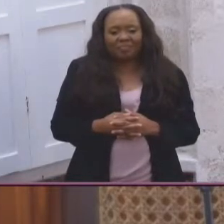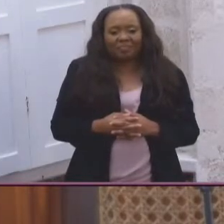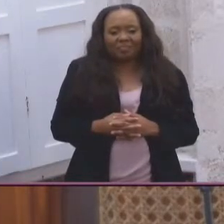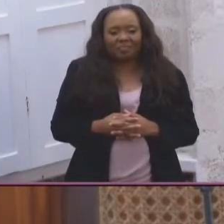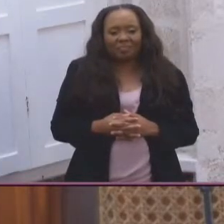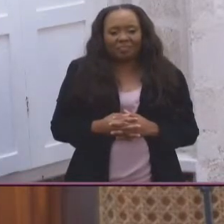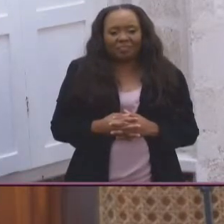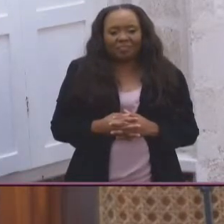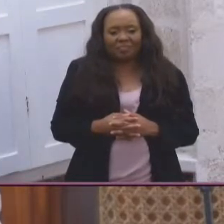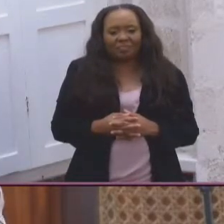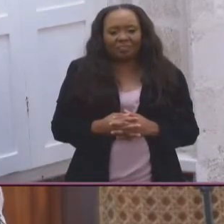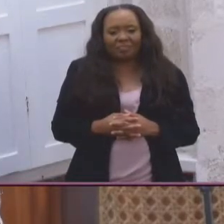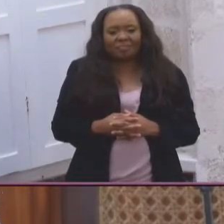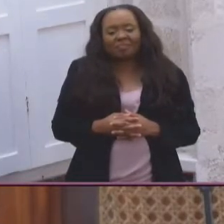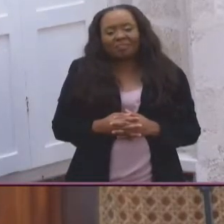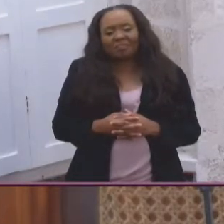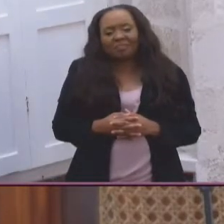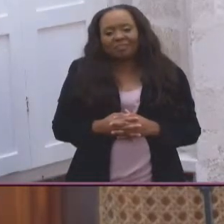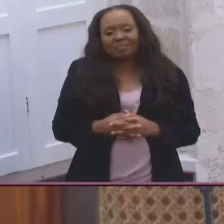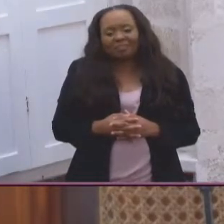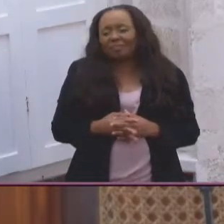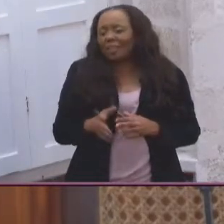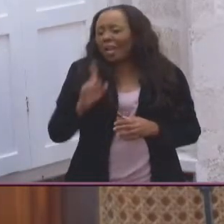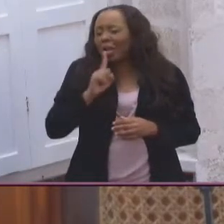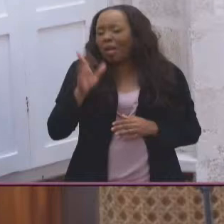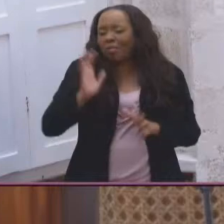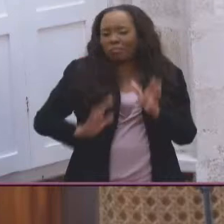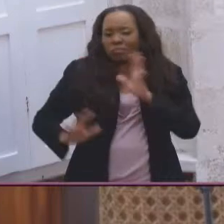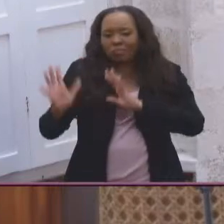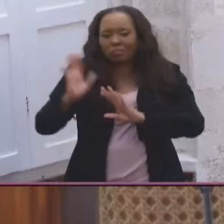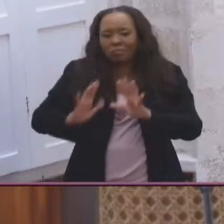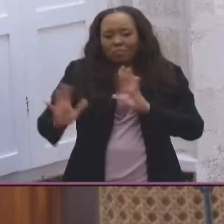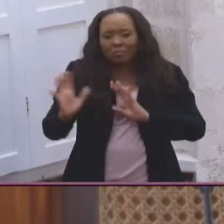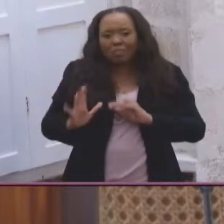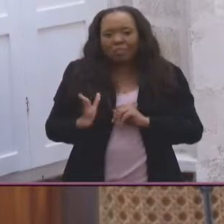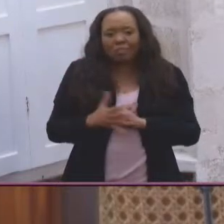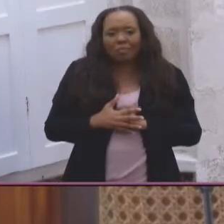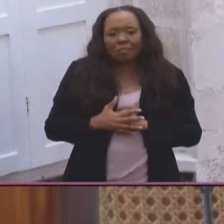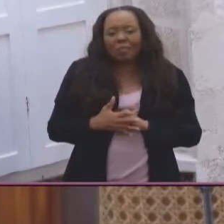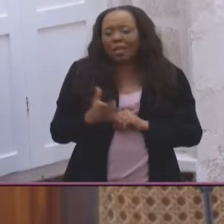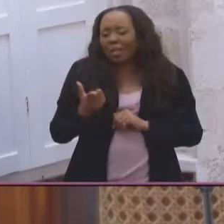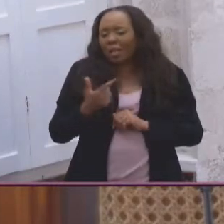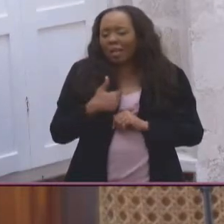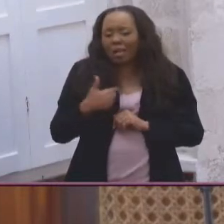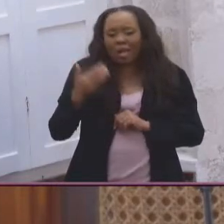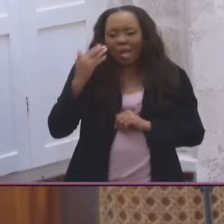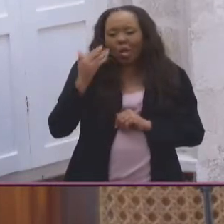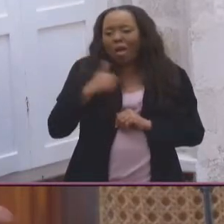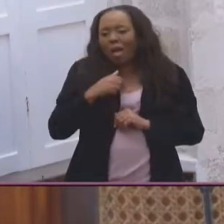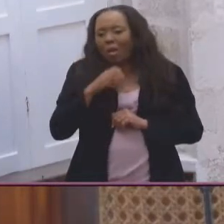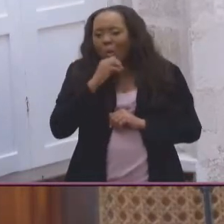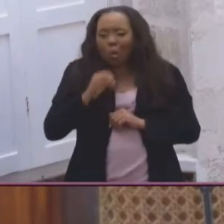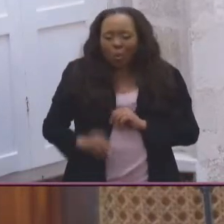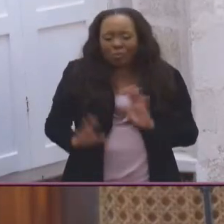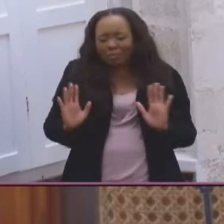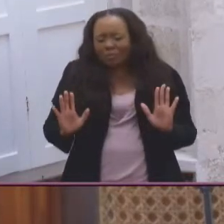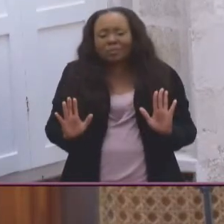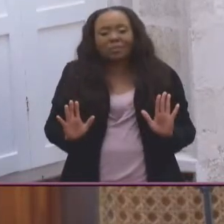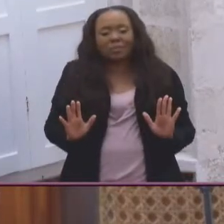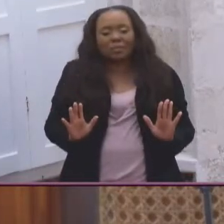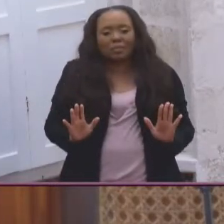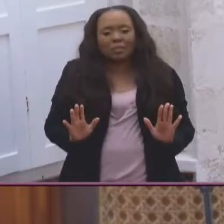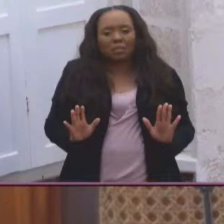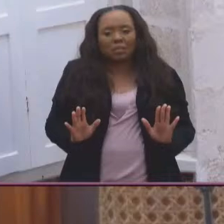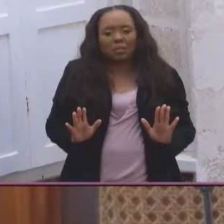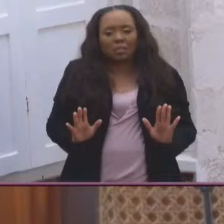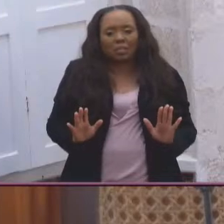No, Fogarty's was before me. And Waller, yeah. I went to Annie Wilson with my mother. And I had a